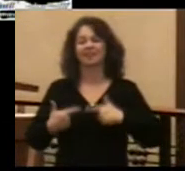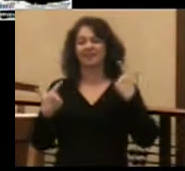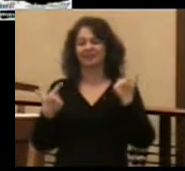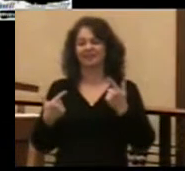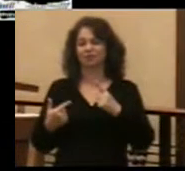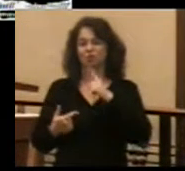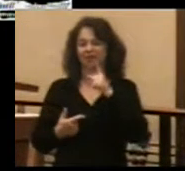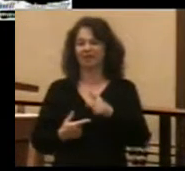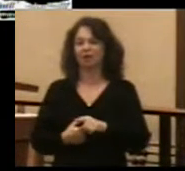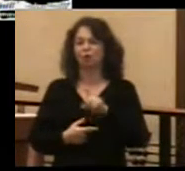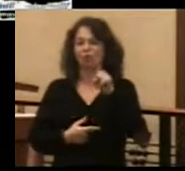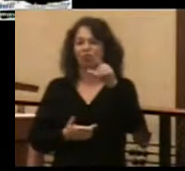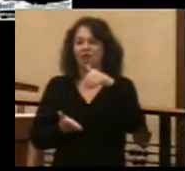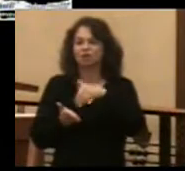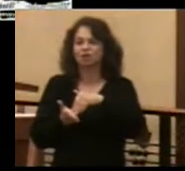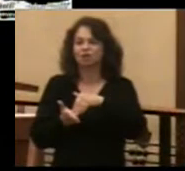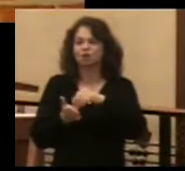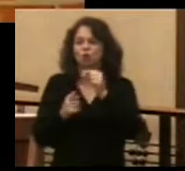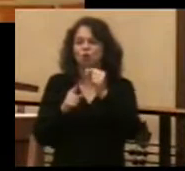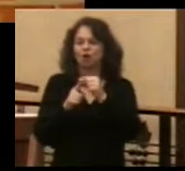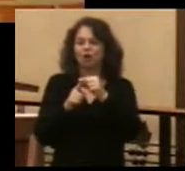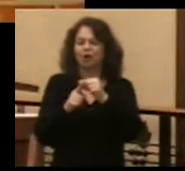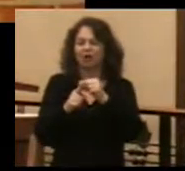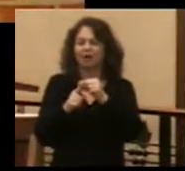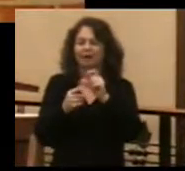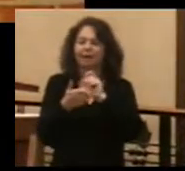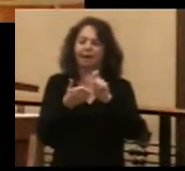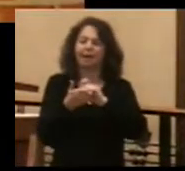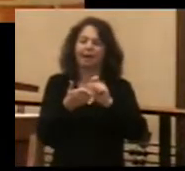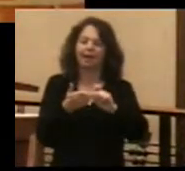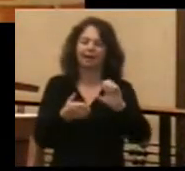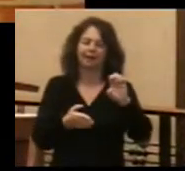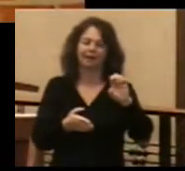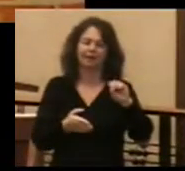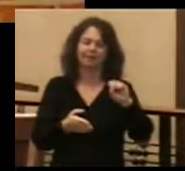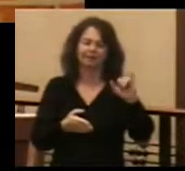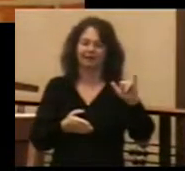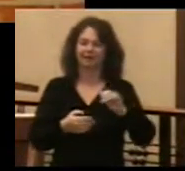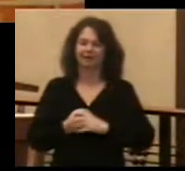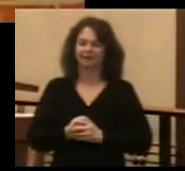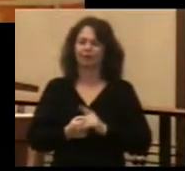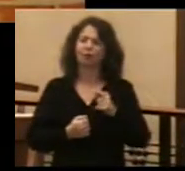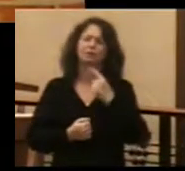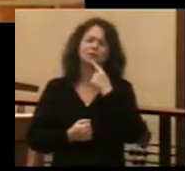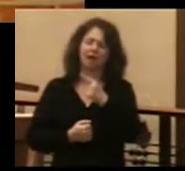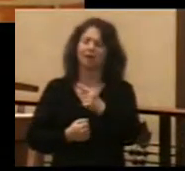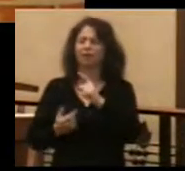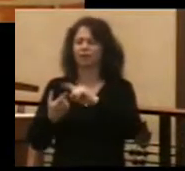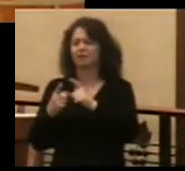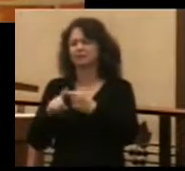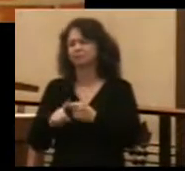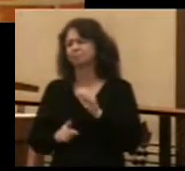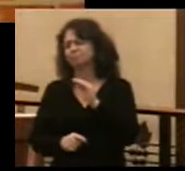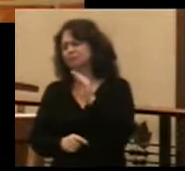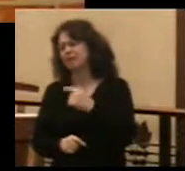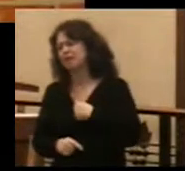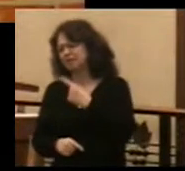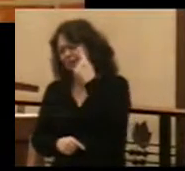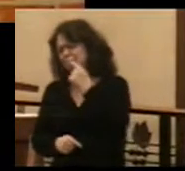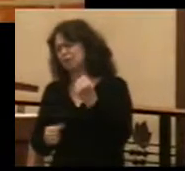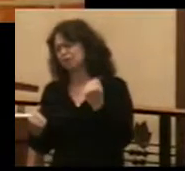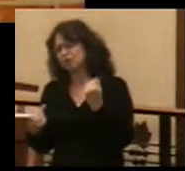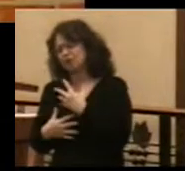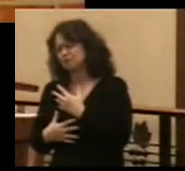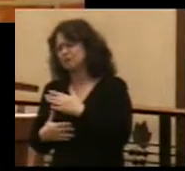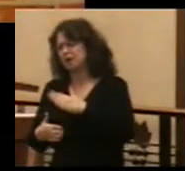1,000-word essay. Or finally, perhaps you lament to a friend, I think I'm afraid to be happy,